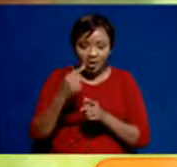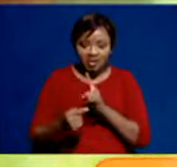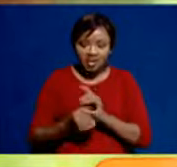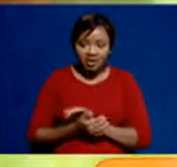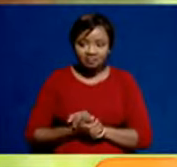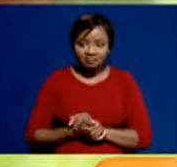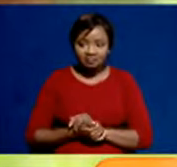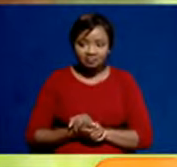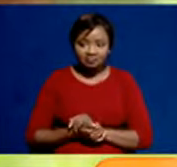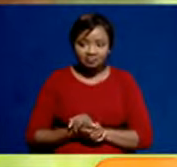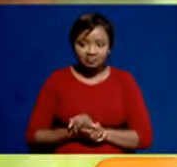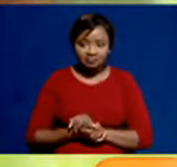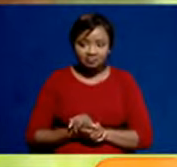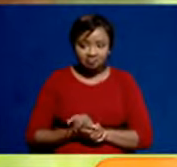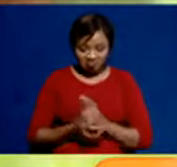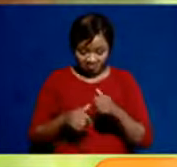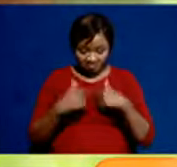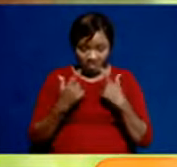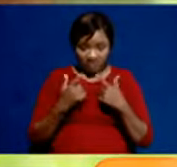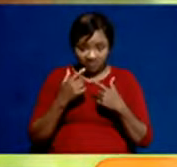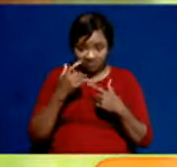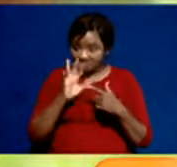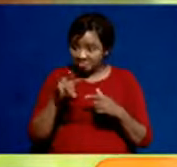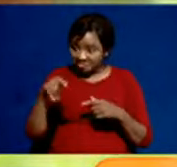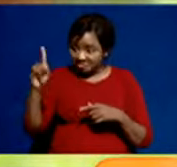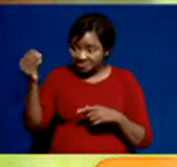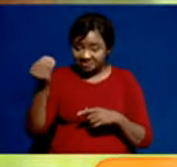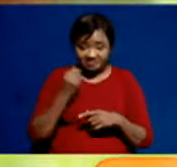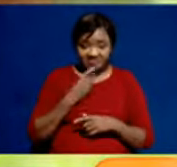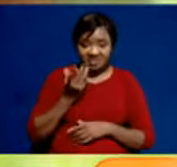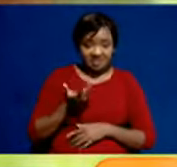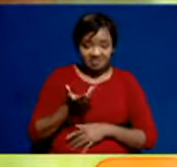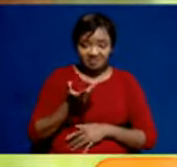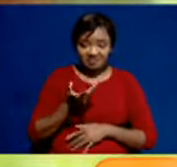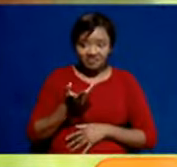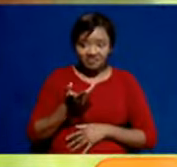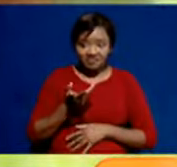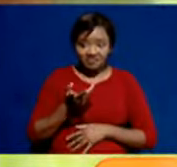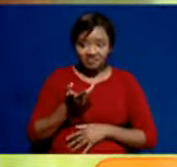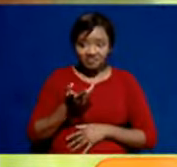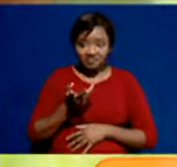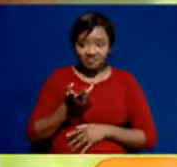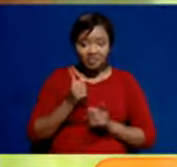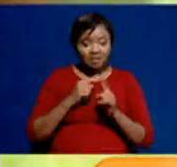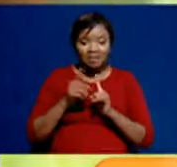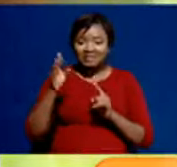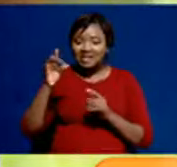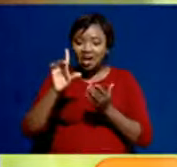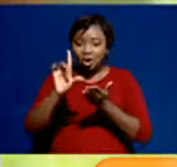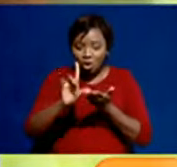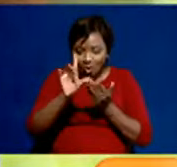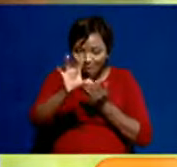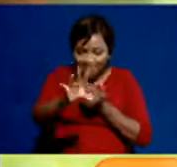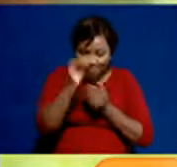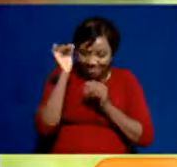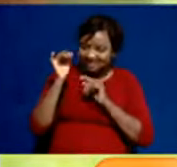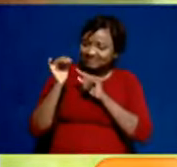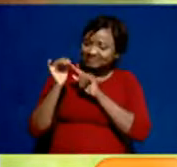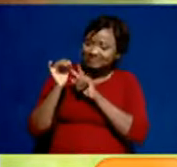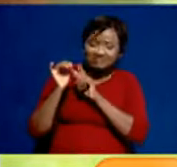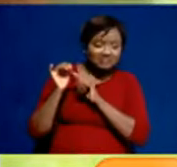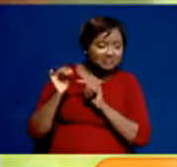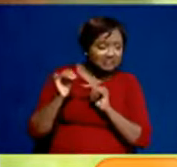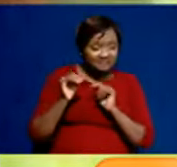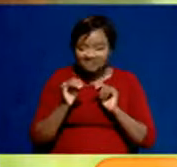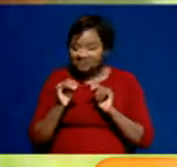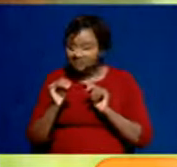I'm not the one giving the figures, it's the figures they give us. You see, and nothing to show for it, because nothing